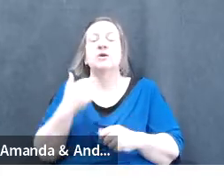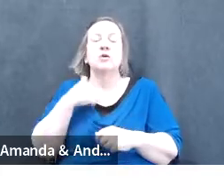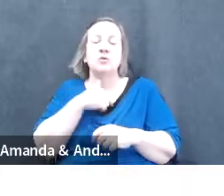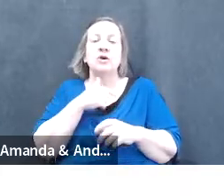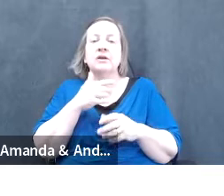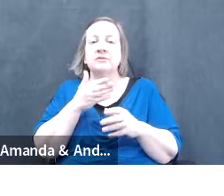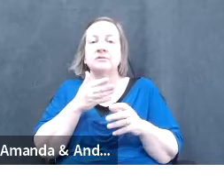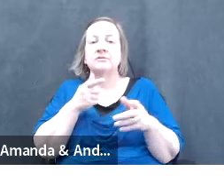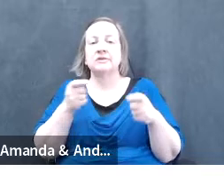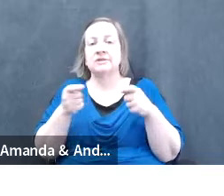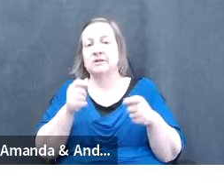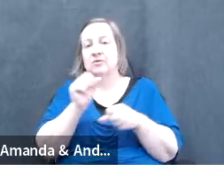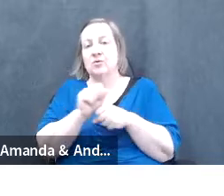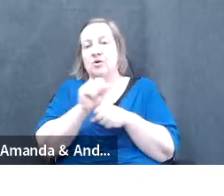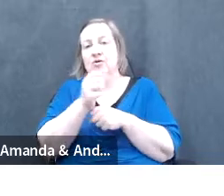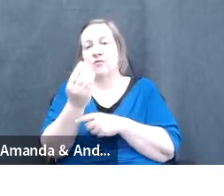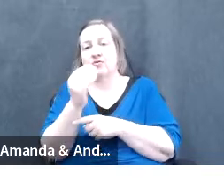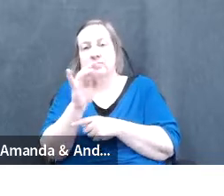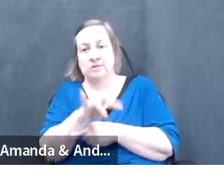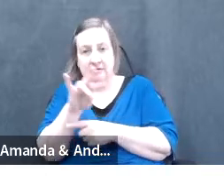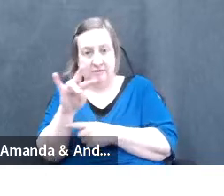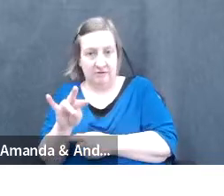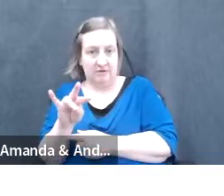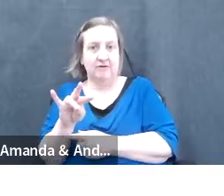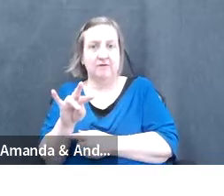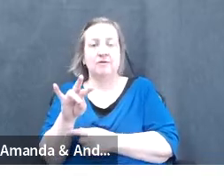the 1477